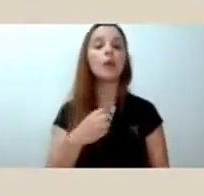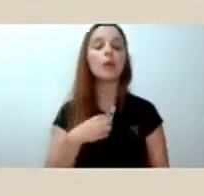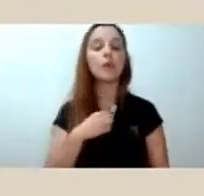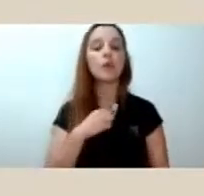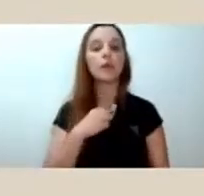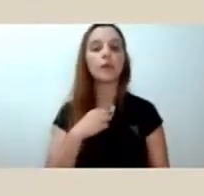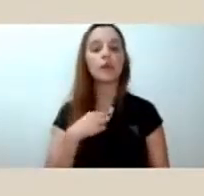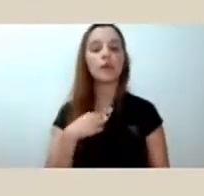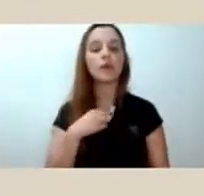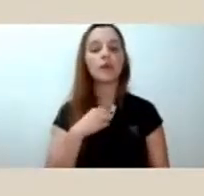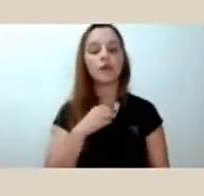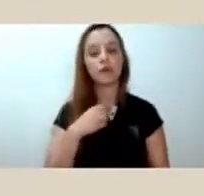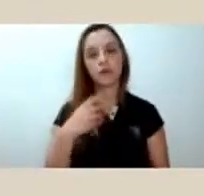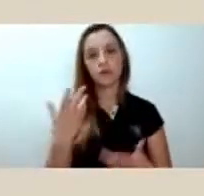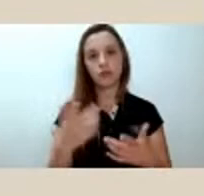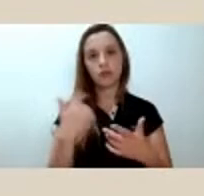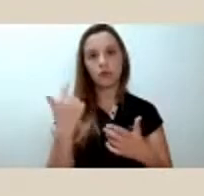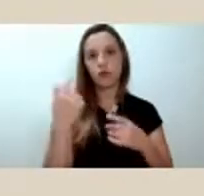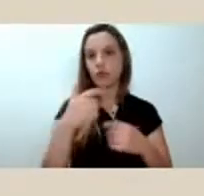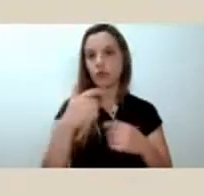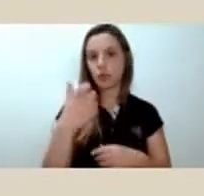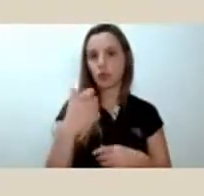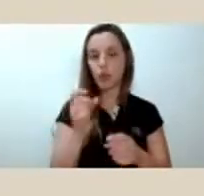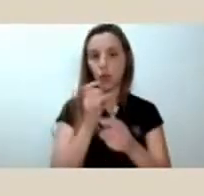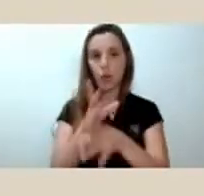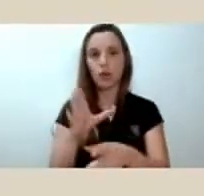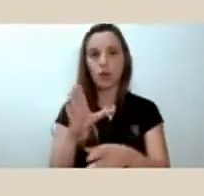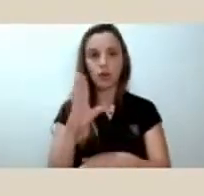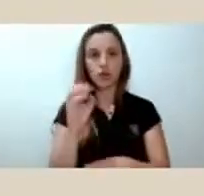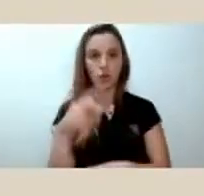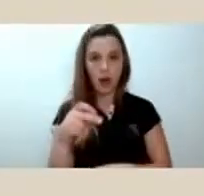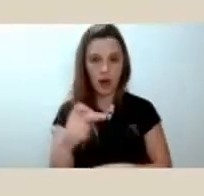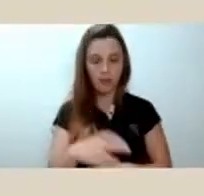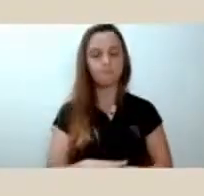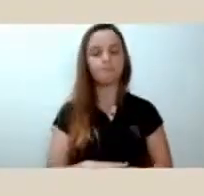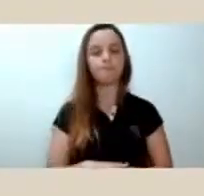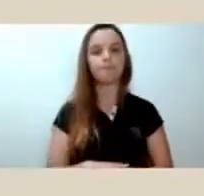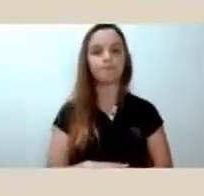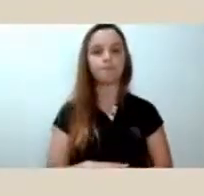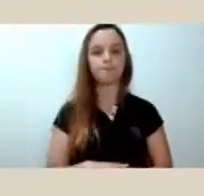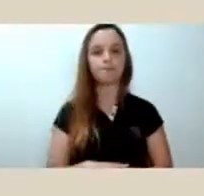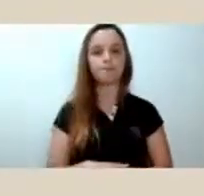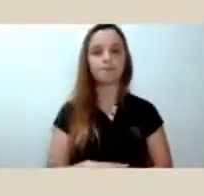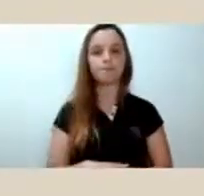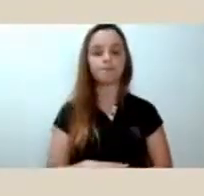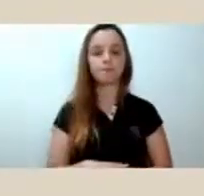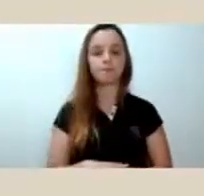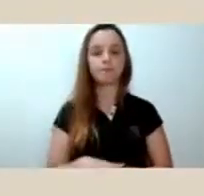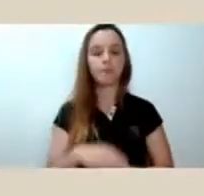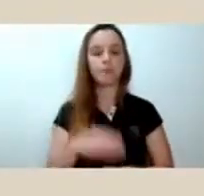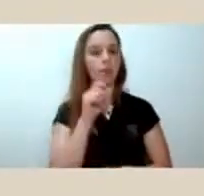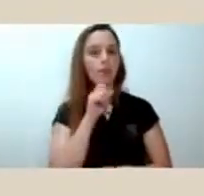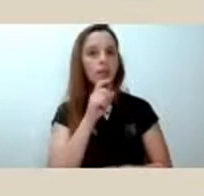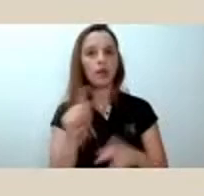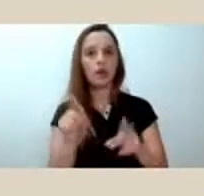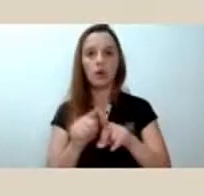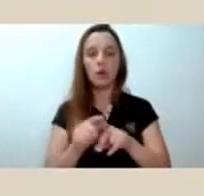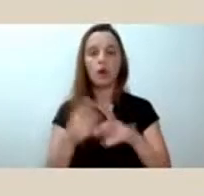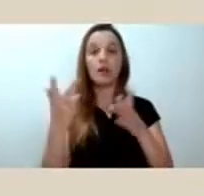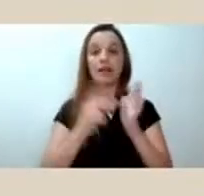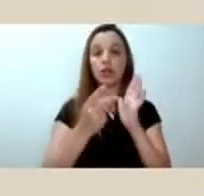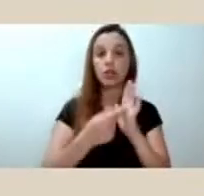saying, because we have another question for Joanna, which asks, how can we leverage technology of information to